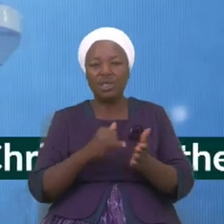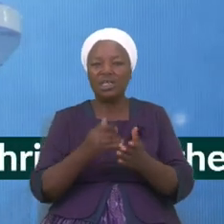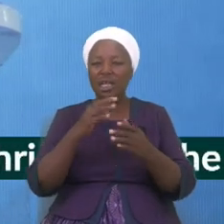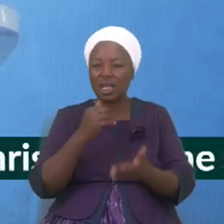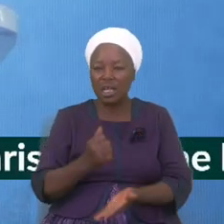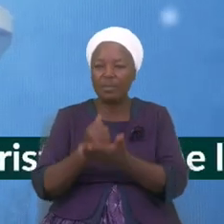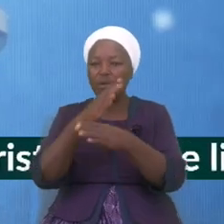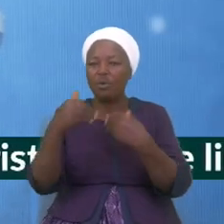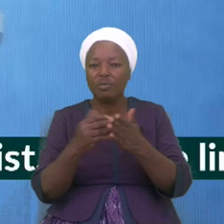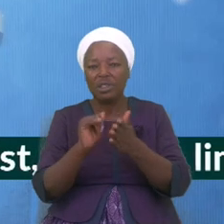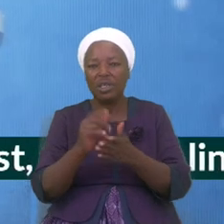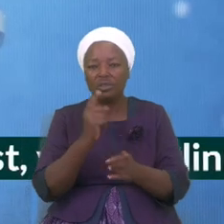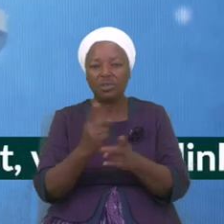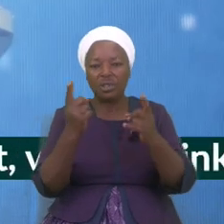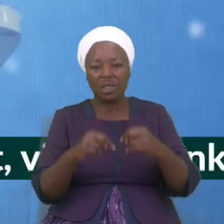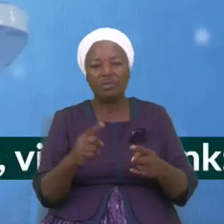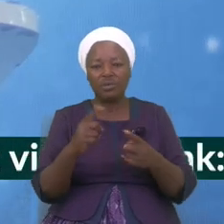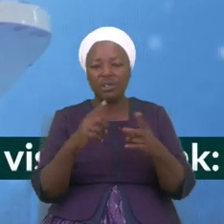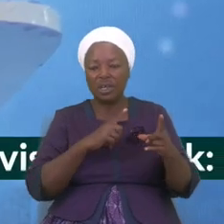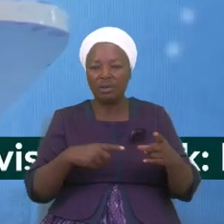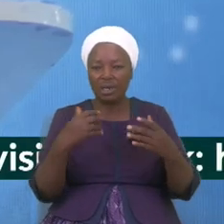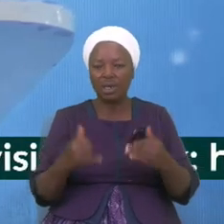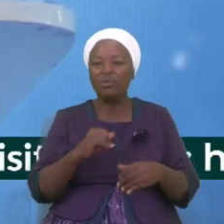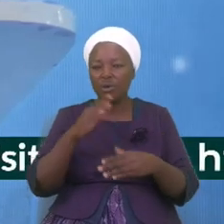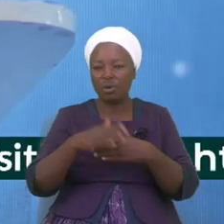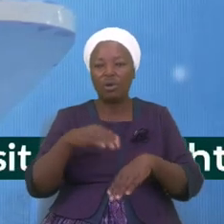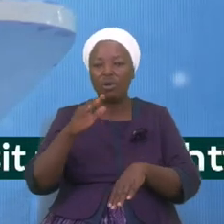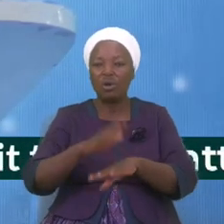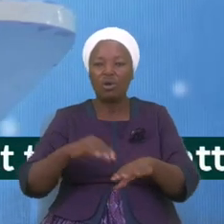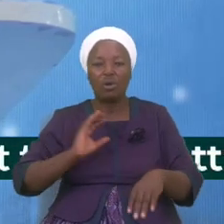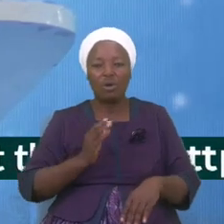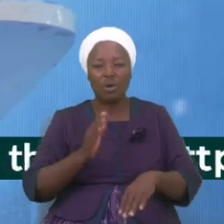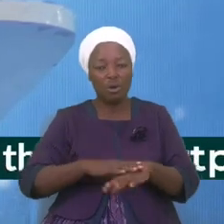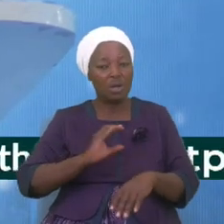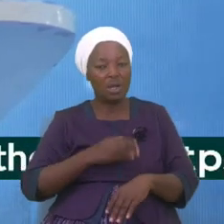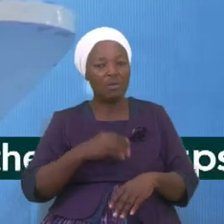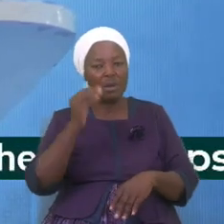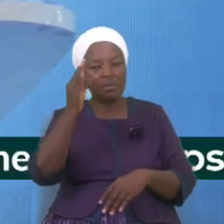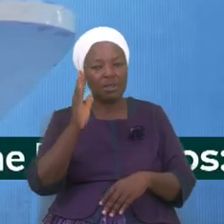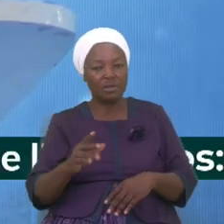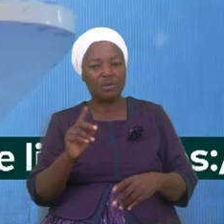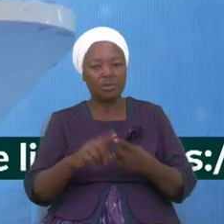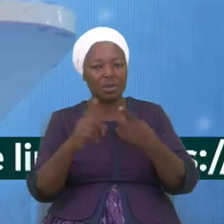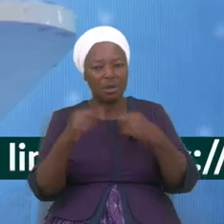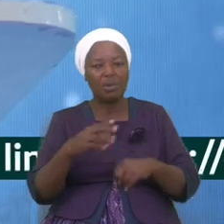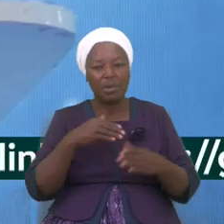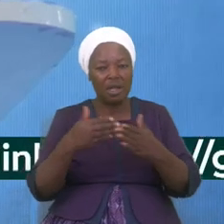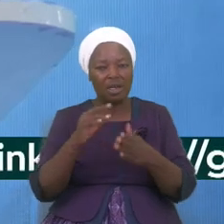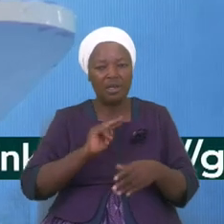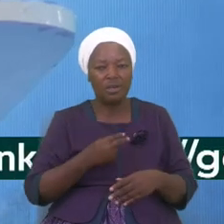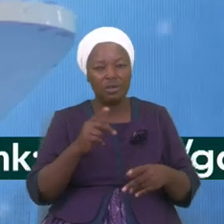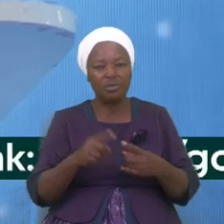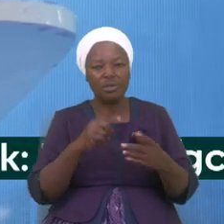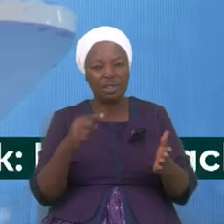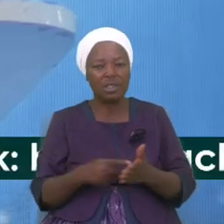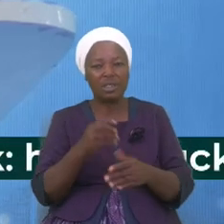We call on our moderating overseer to come and lead us in this counseling